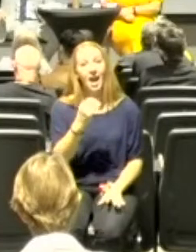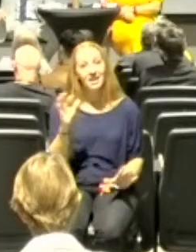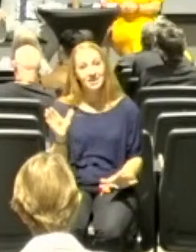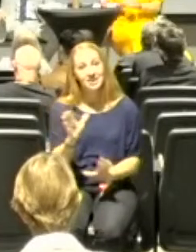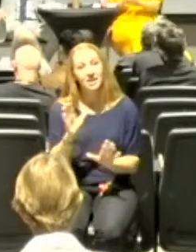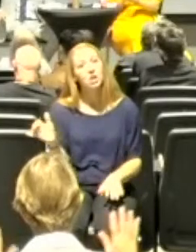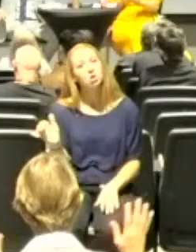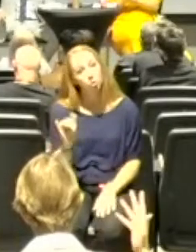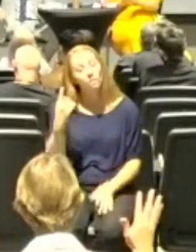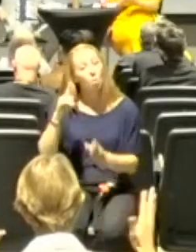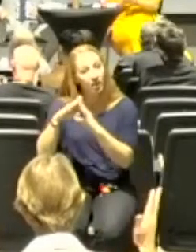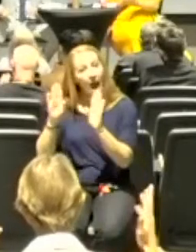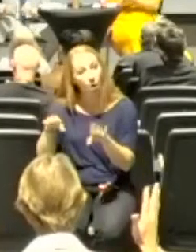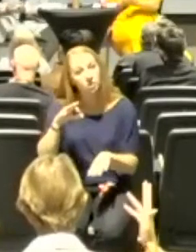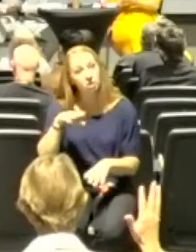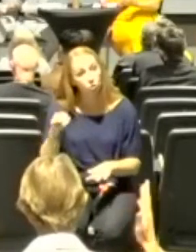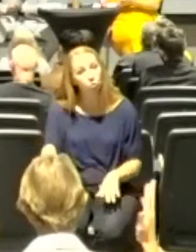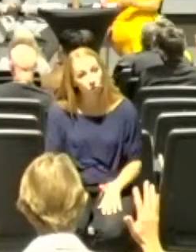our housing students.